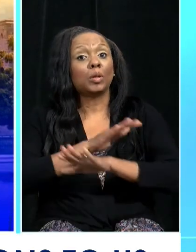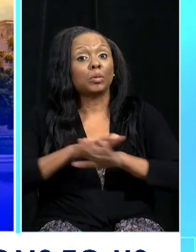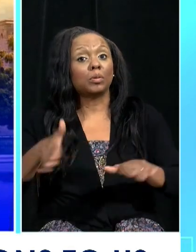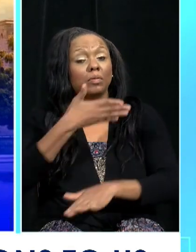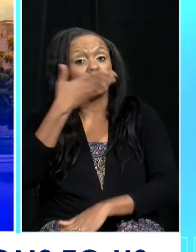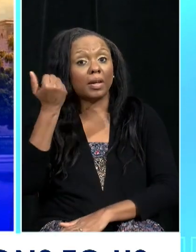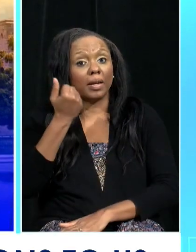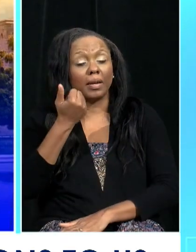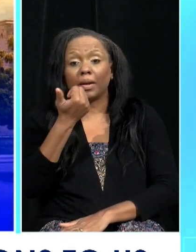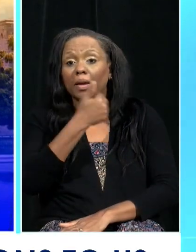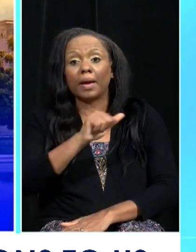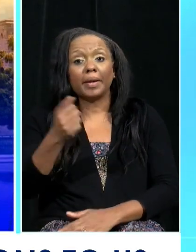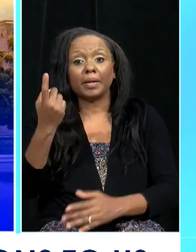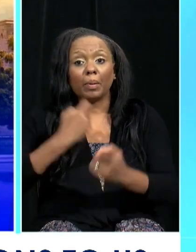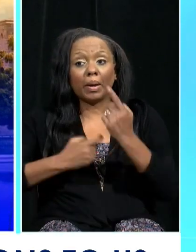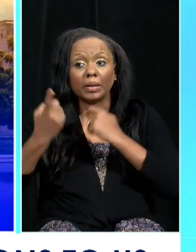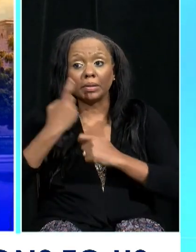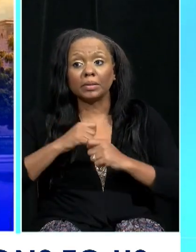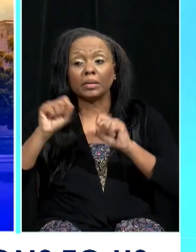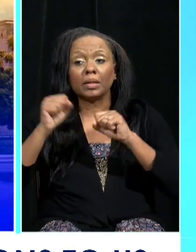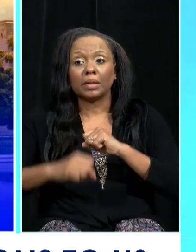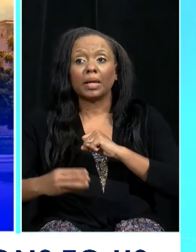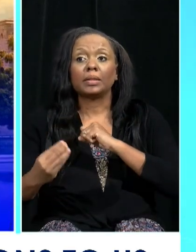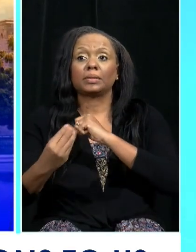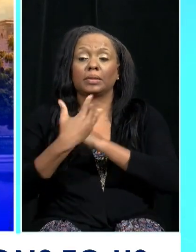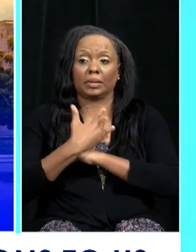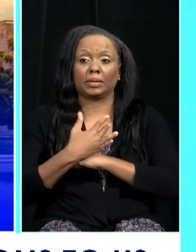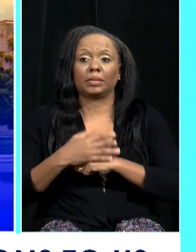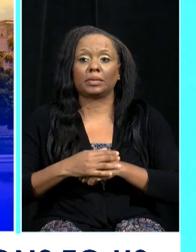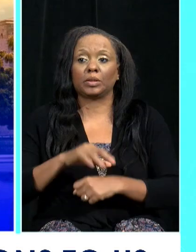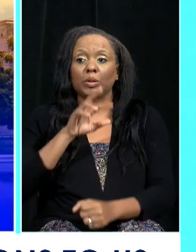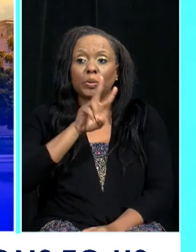also send your comments or questions to us at